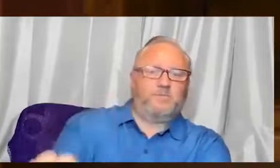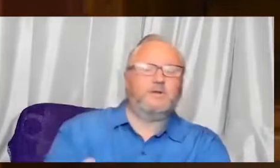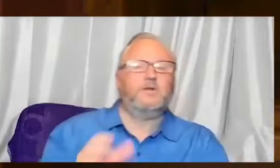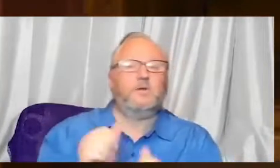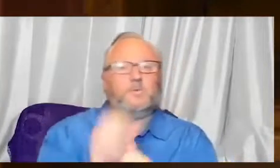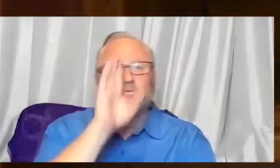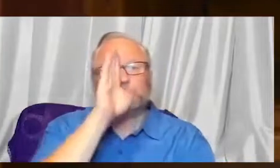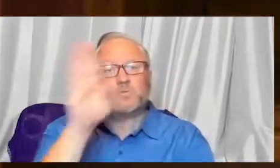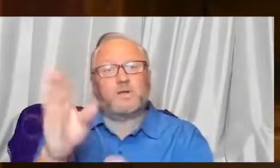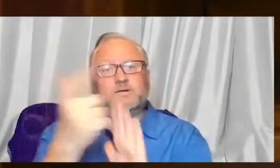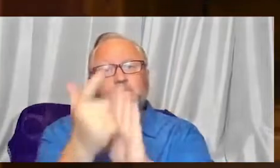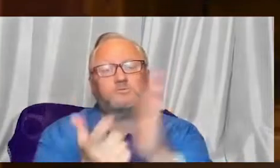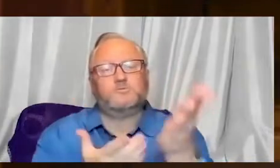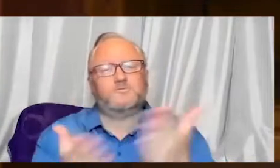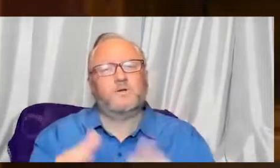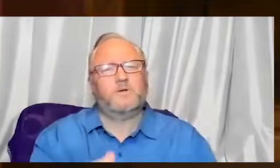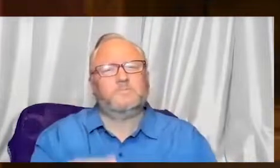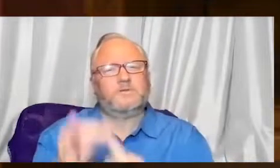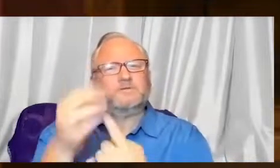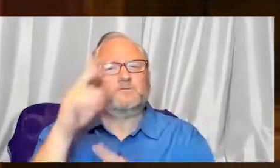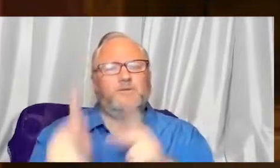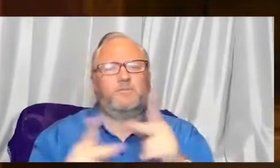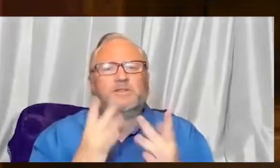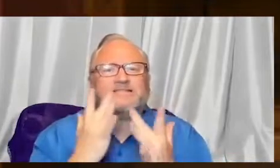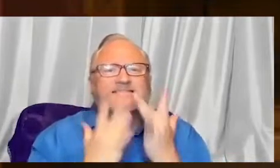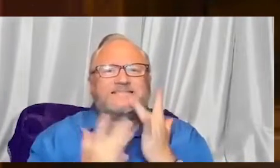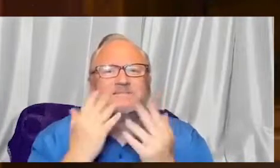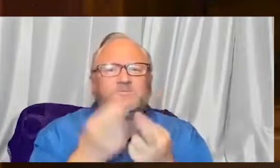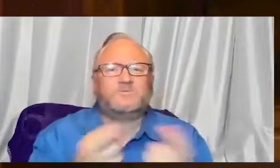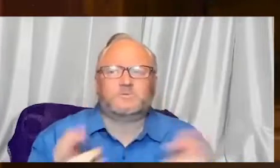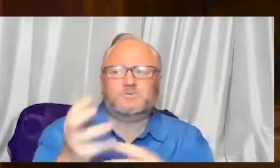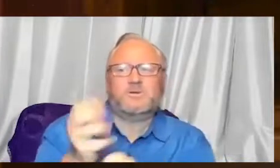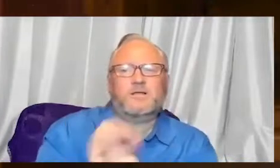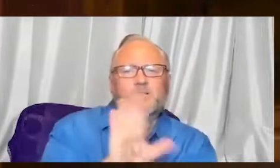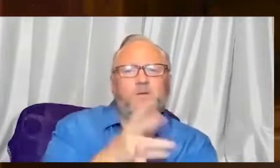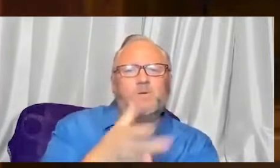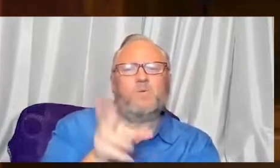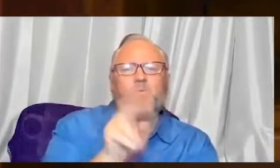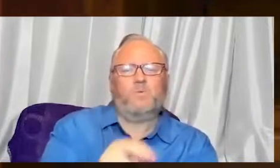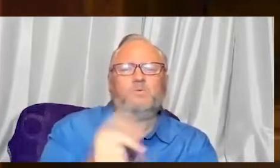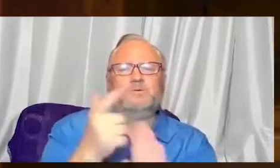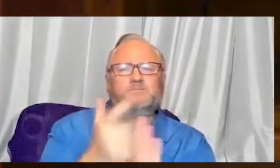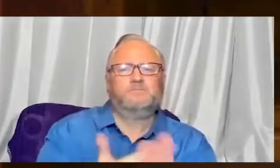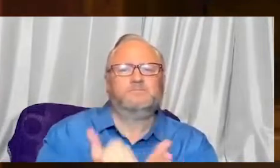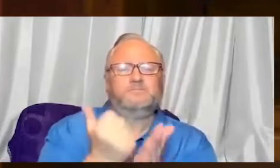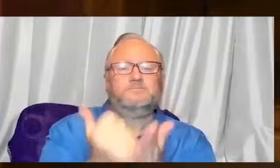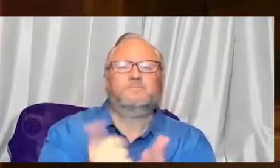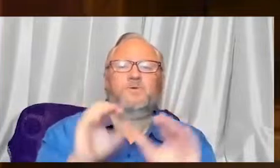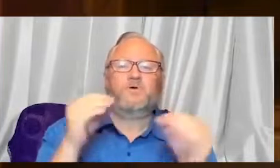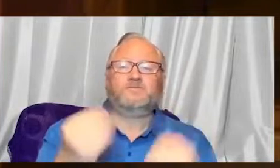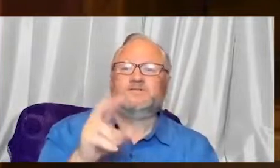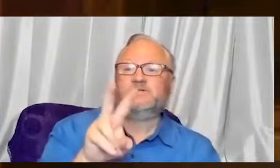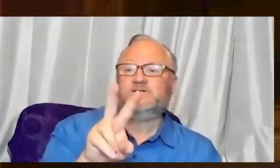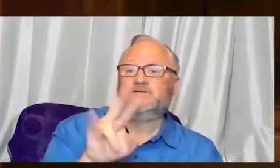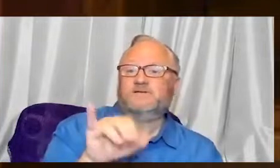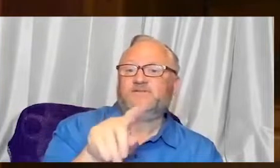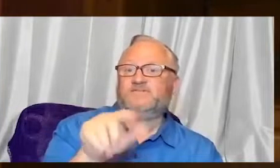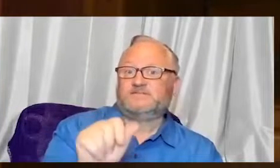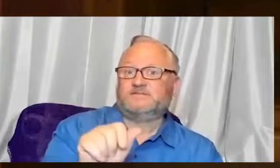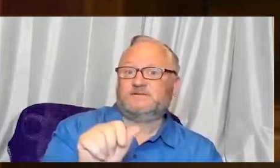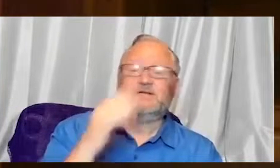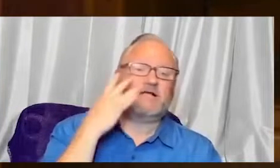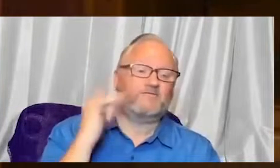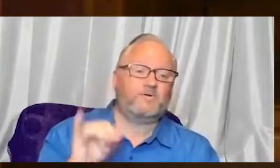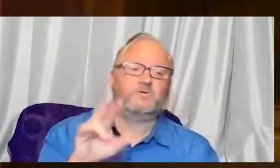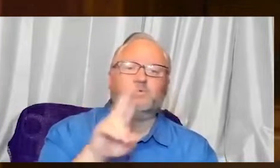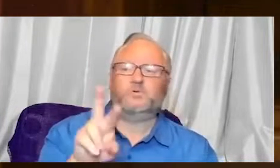particularly to those who have few resources to obtain legal assistance. With offices in Vista, California, UU Rise provides